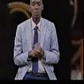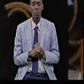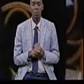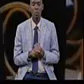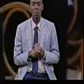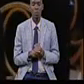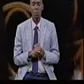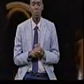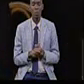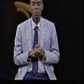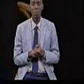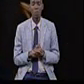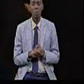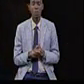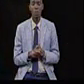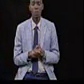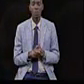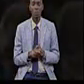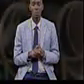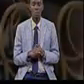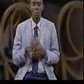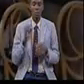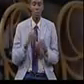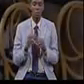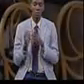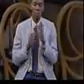In Jesus' name we pray.